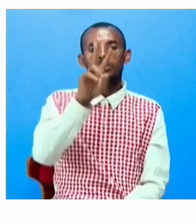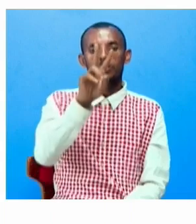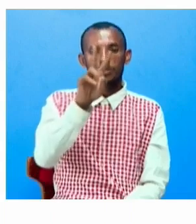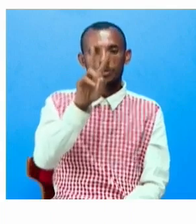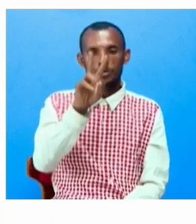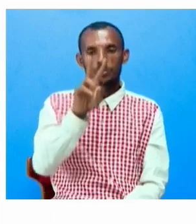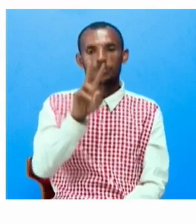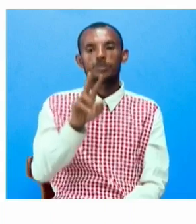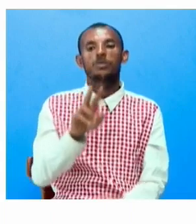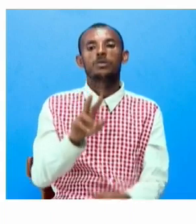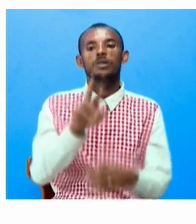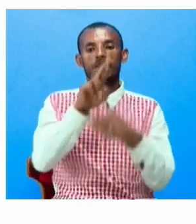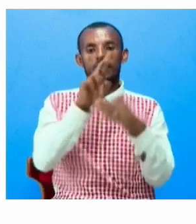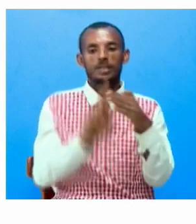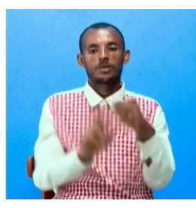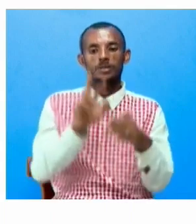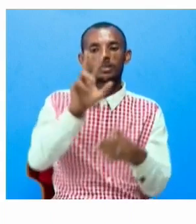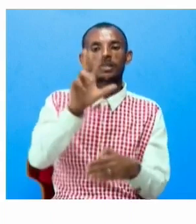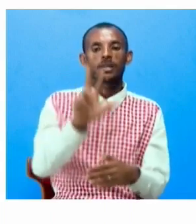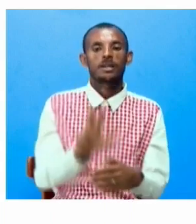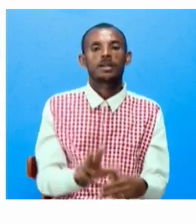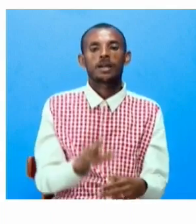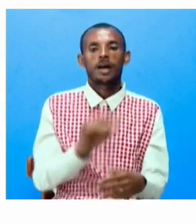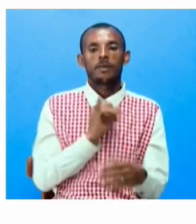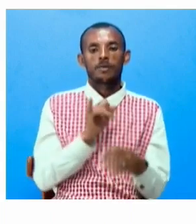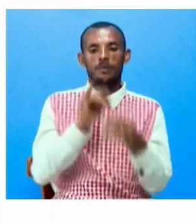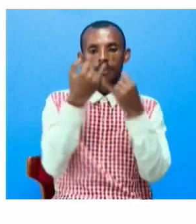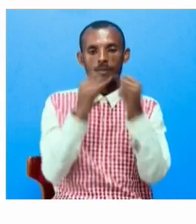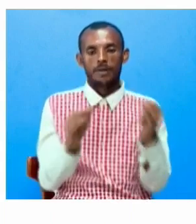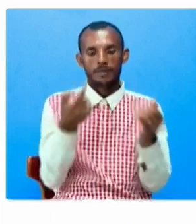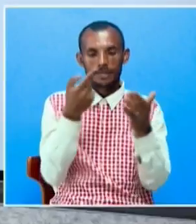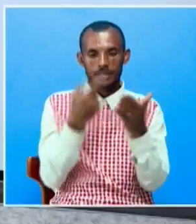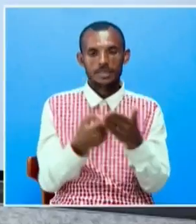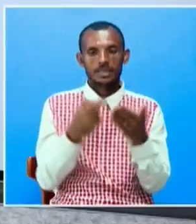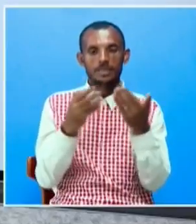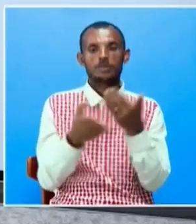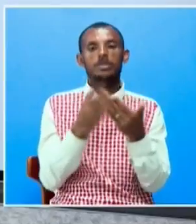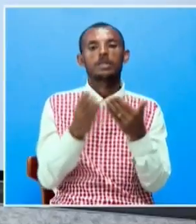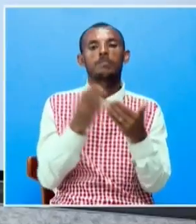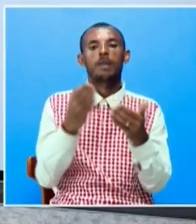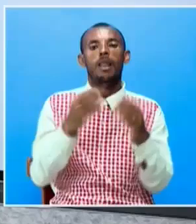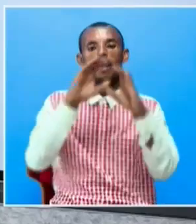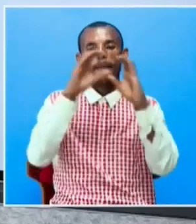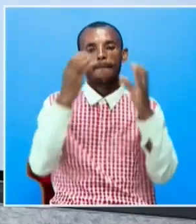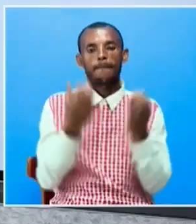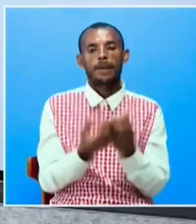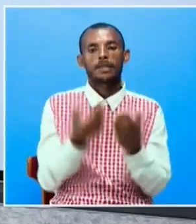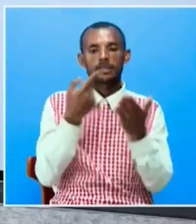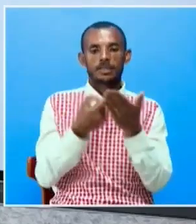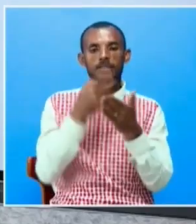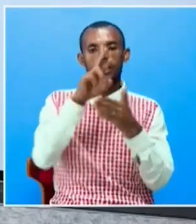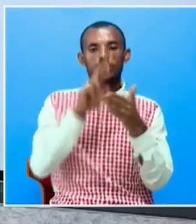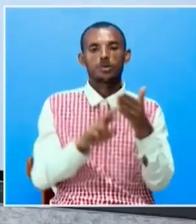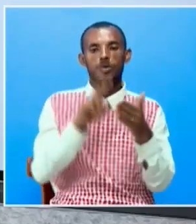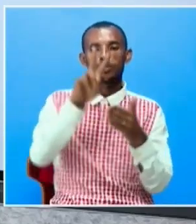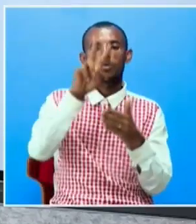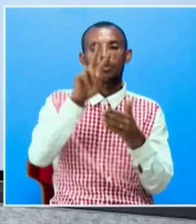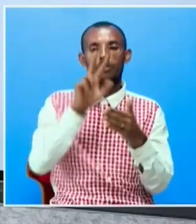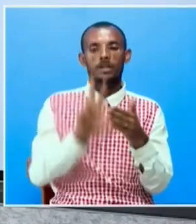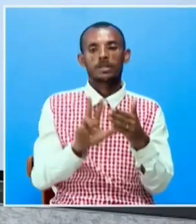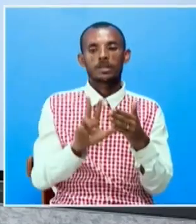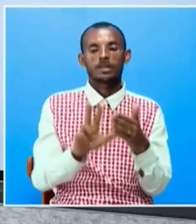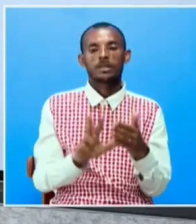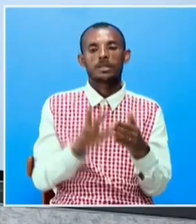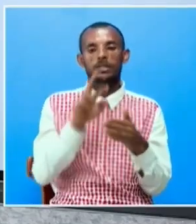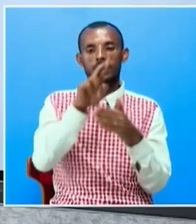2:3. So I have to divide this into parts, this ratio. So here,